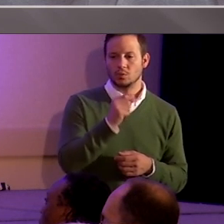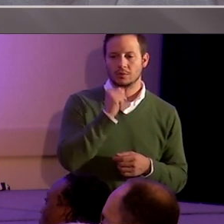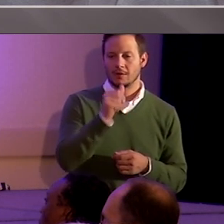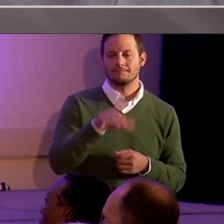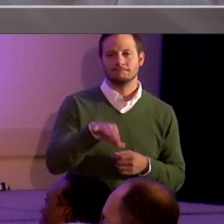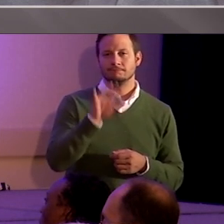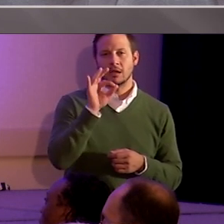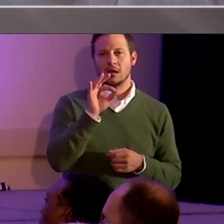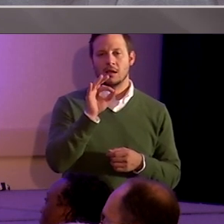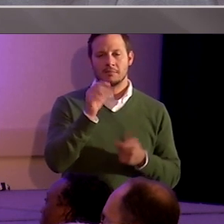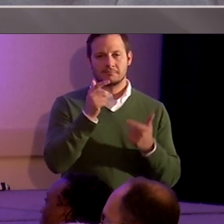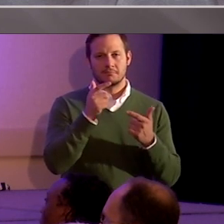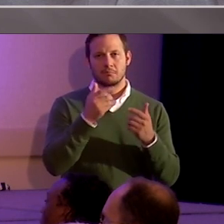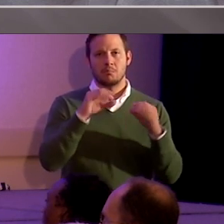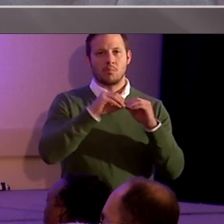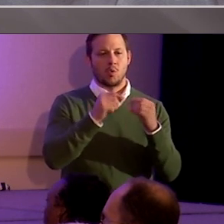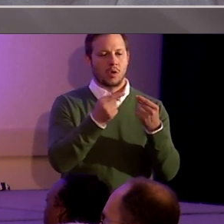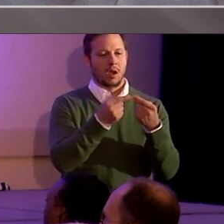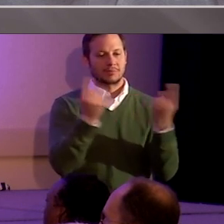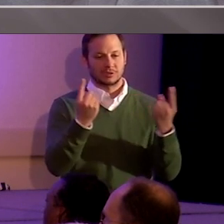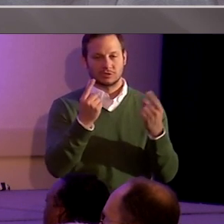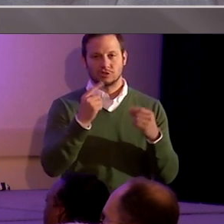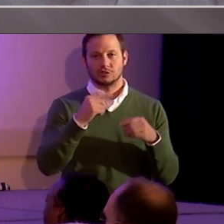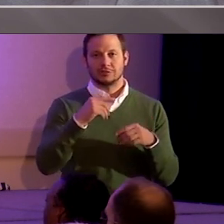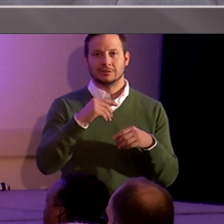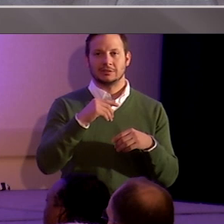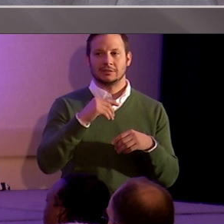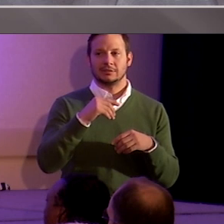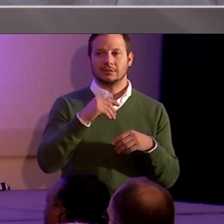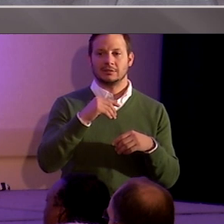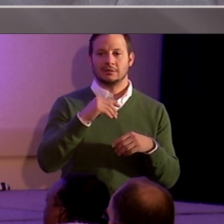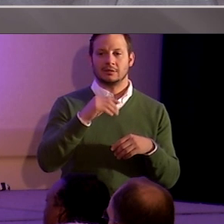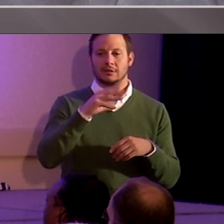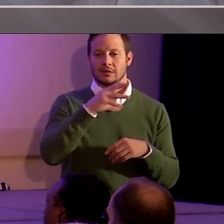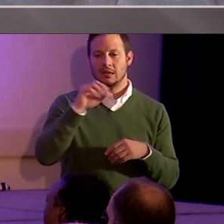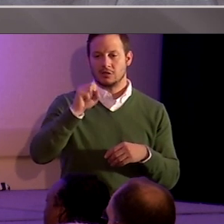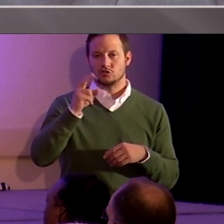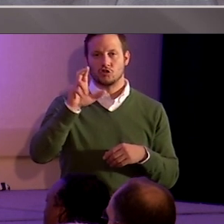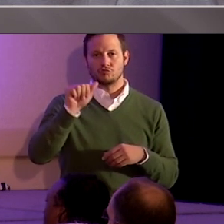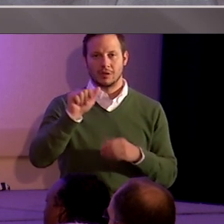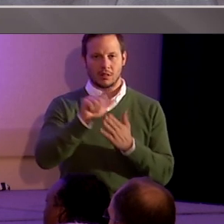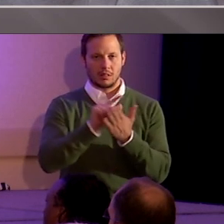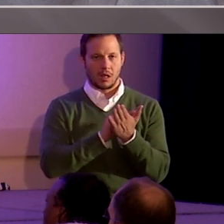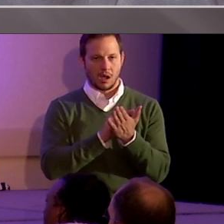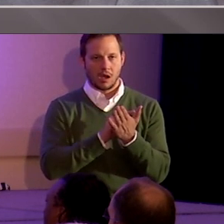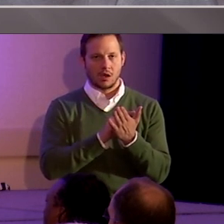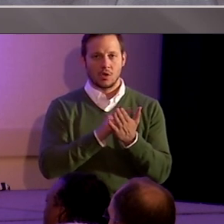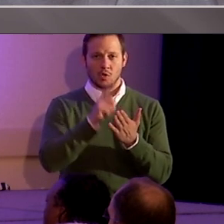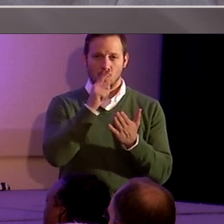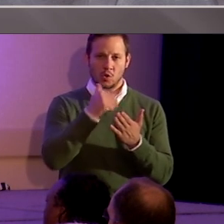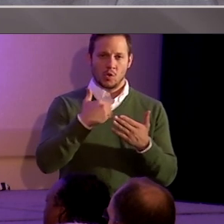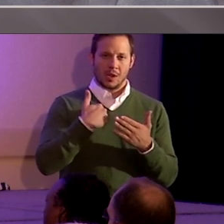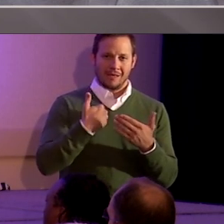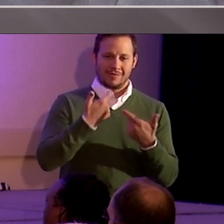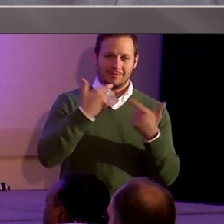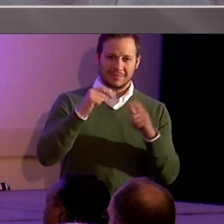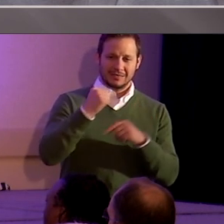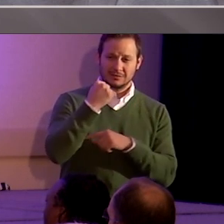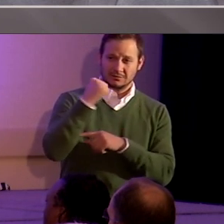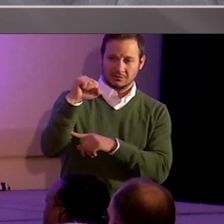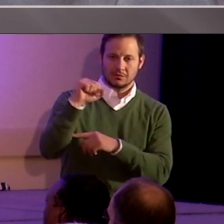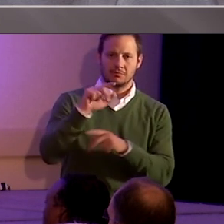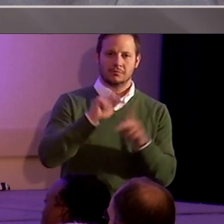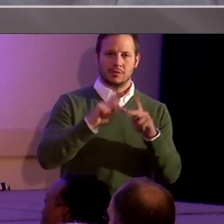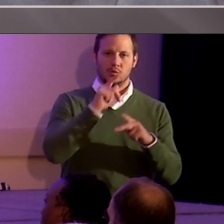greater opposition to Islamism and Sharia law than those who have to suffer under it, live under it, and resist against it.